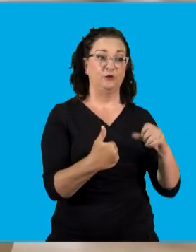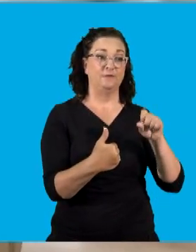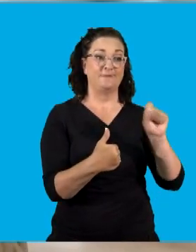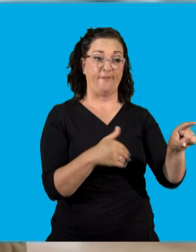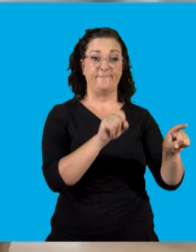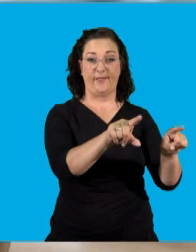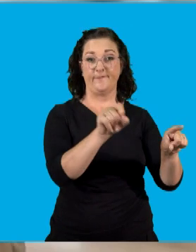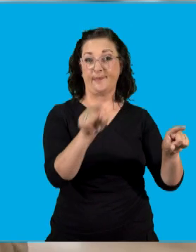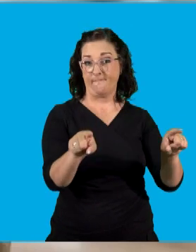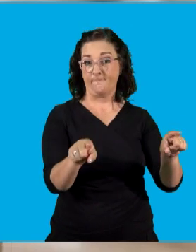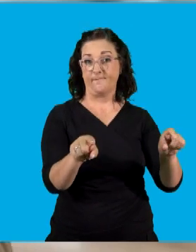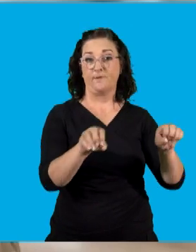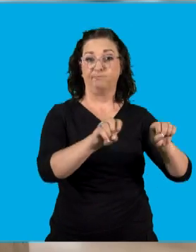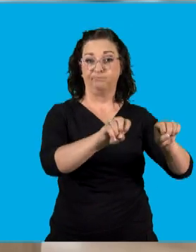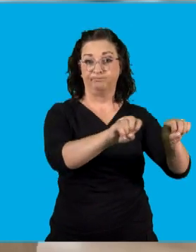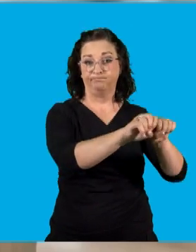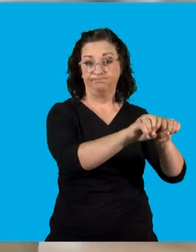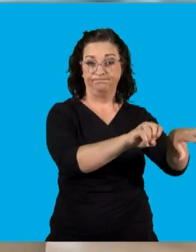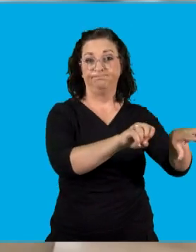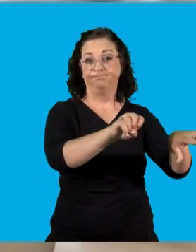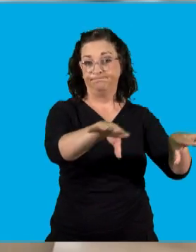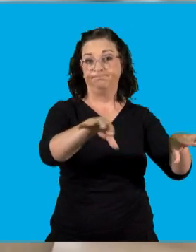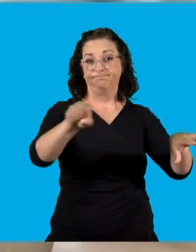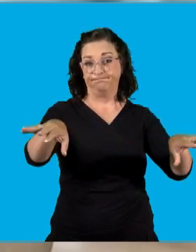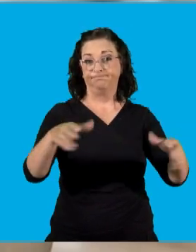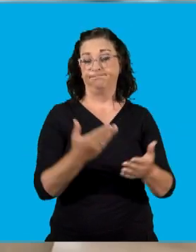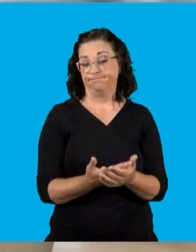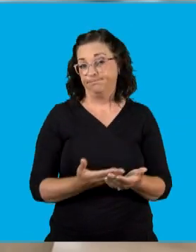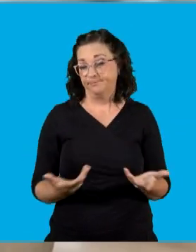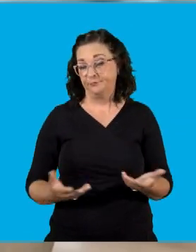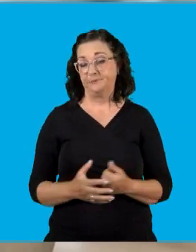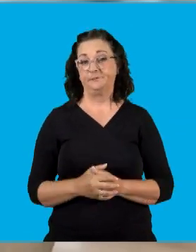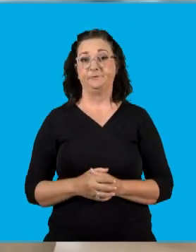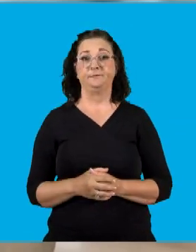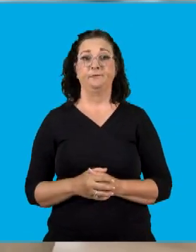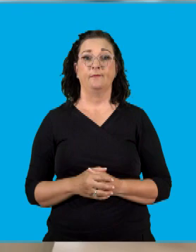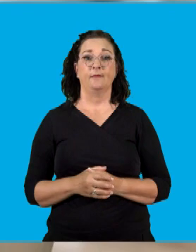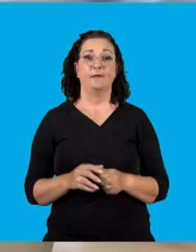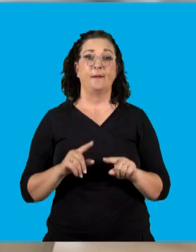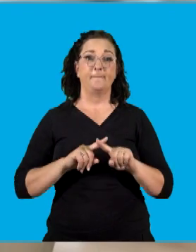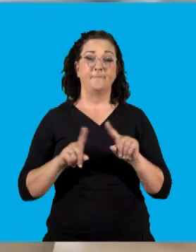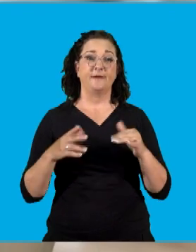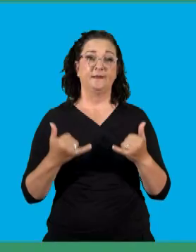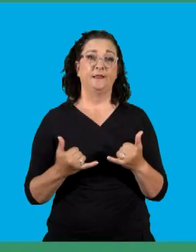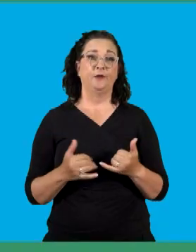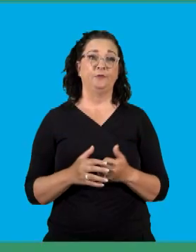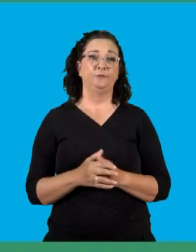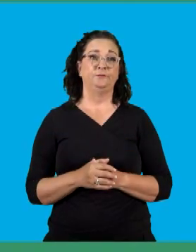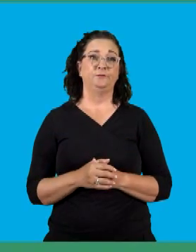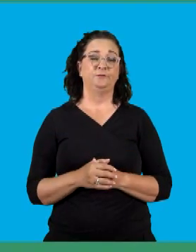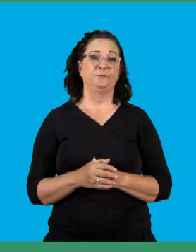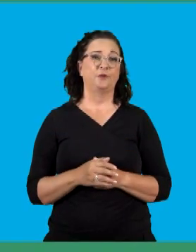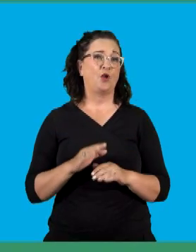be self-employed, to start businesses of their own. The meaning of